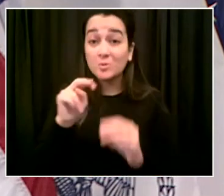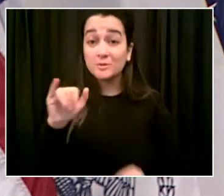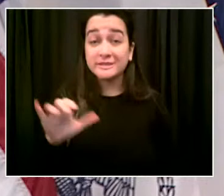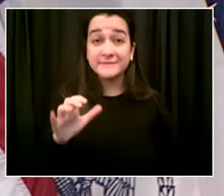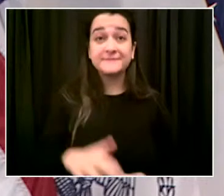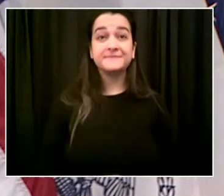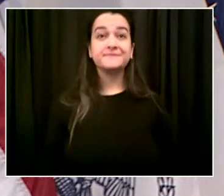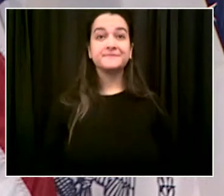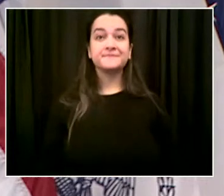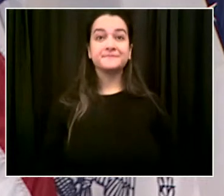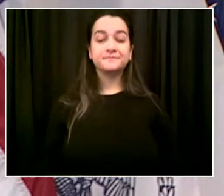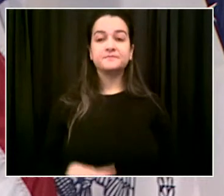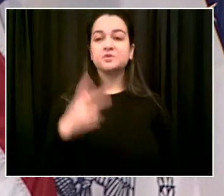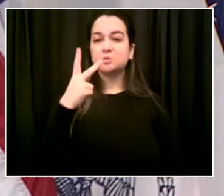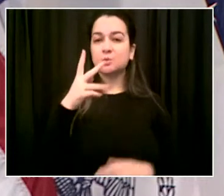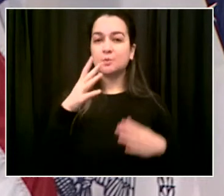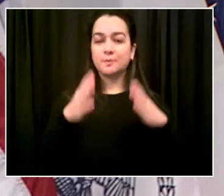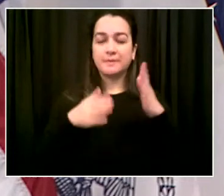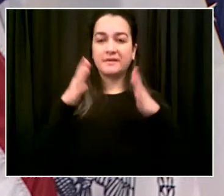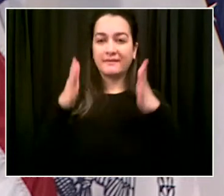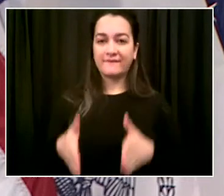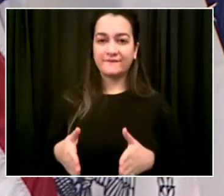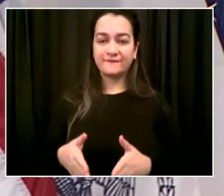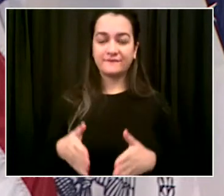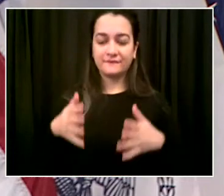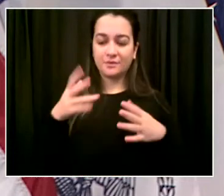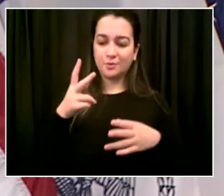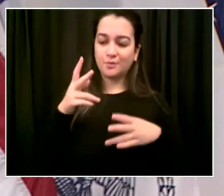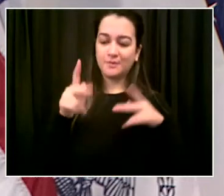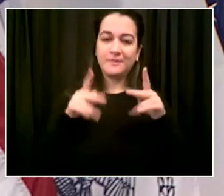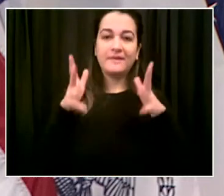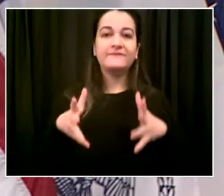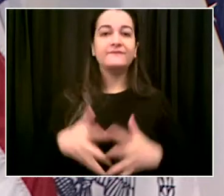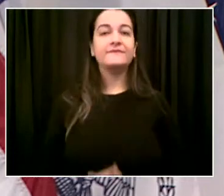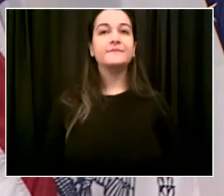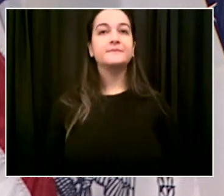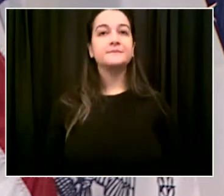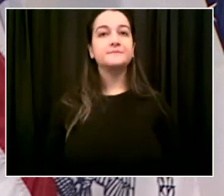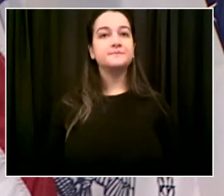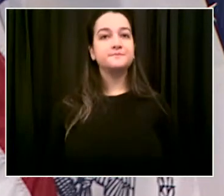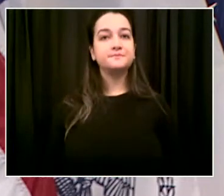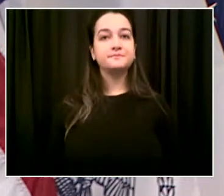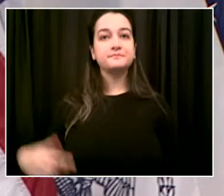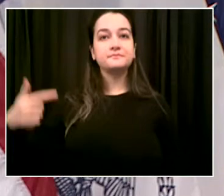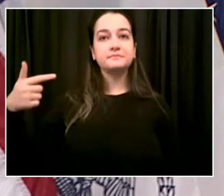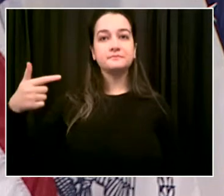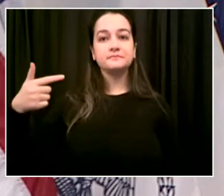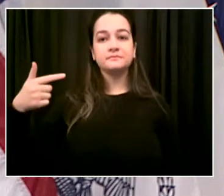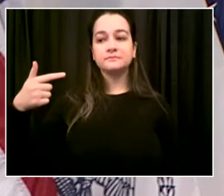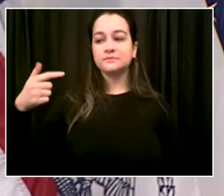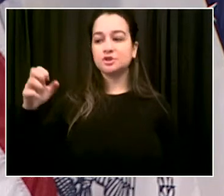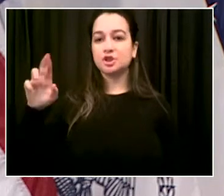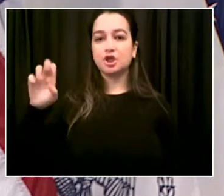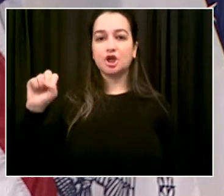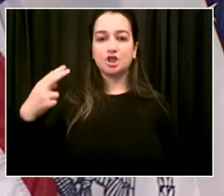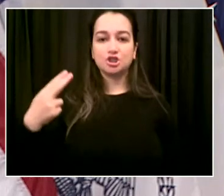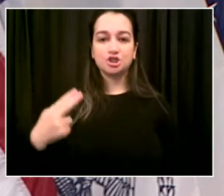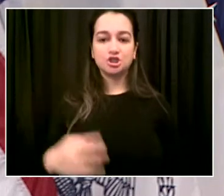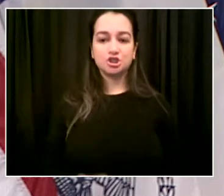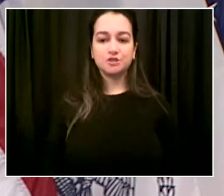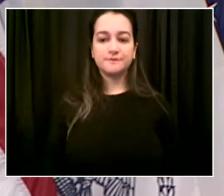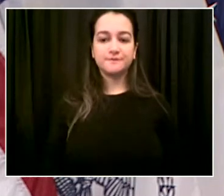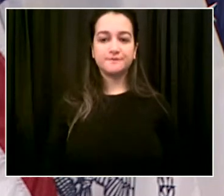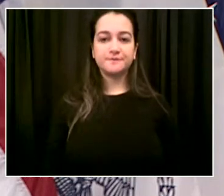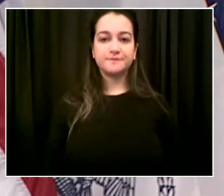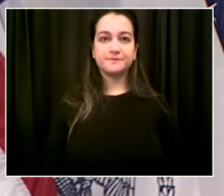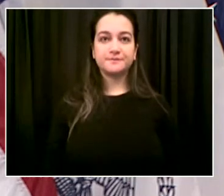Thank you for taking the question, Mr. Mayor. I appreciate that. I'd like to follow up on Dana's question from just now. I want to do it in a different way. Was this